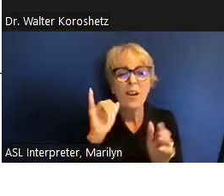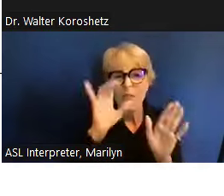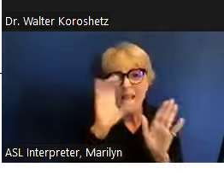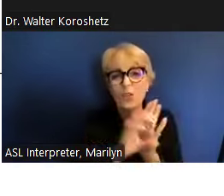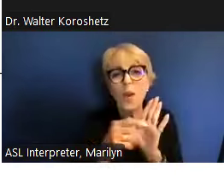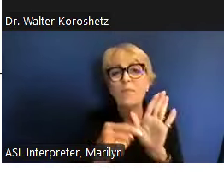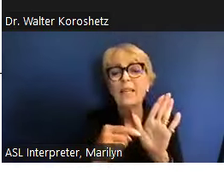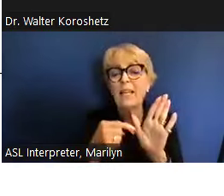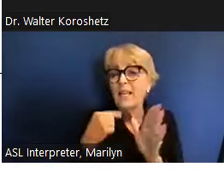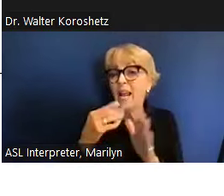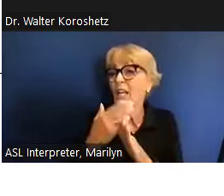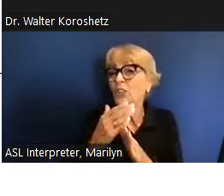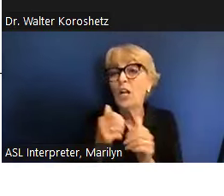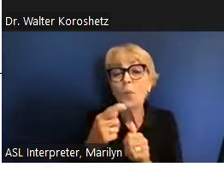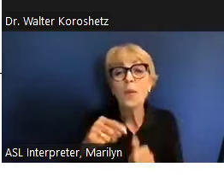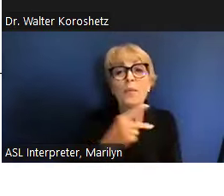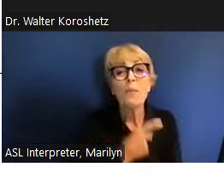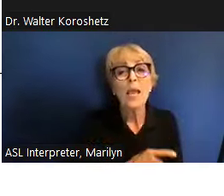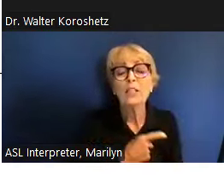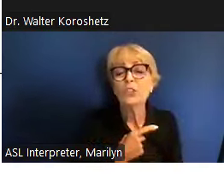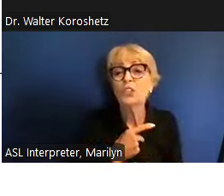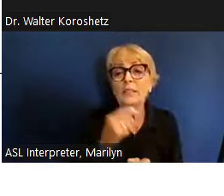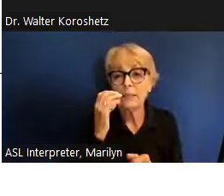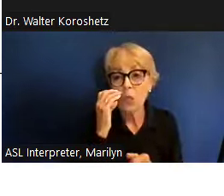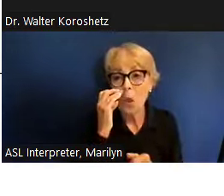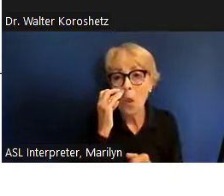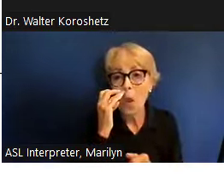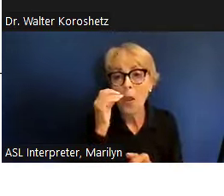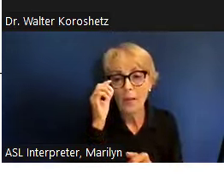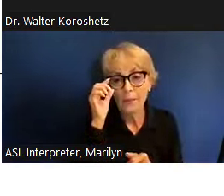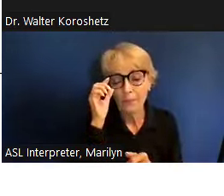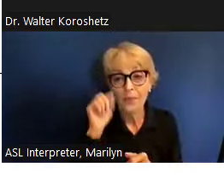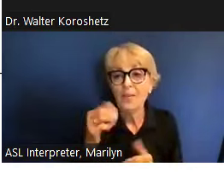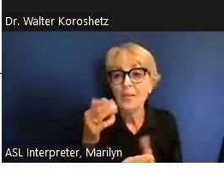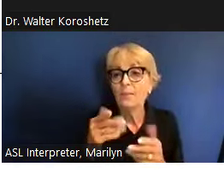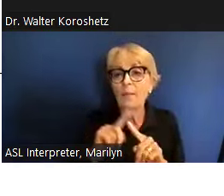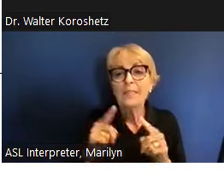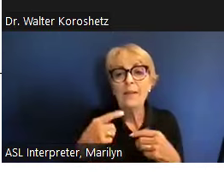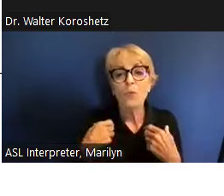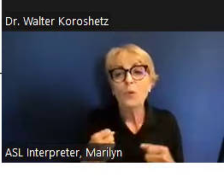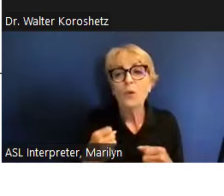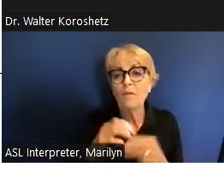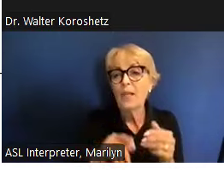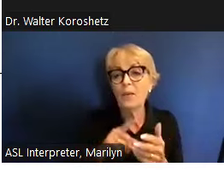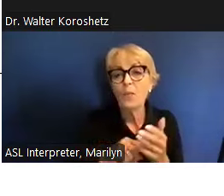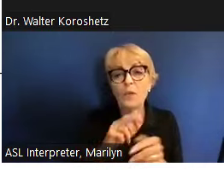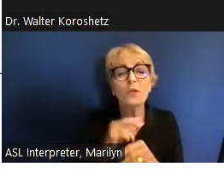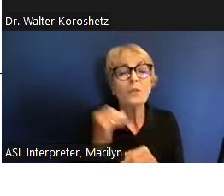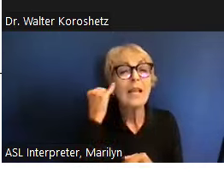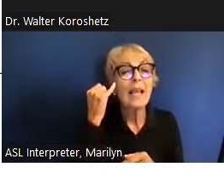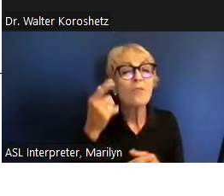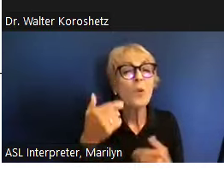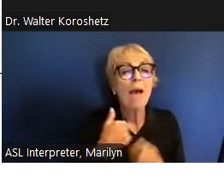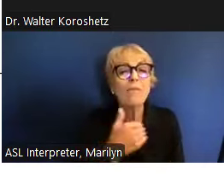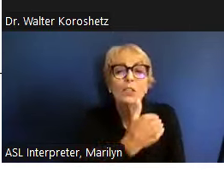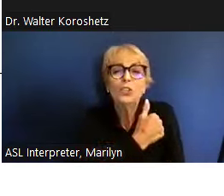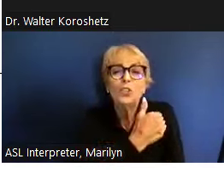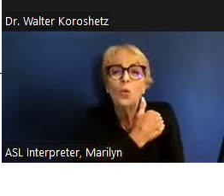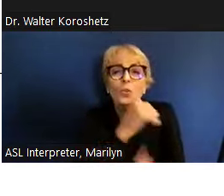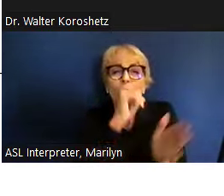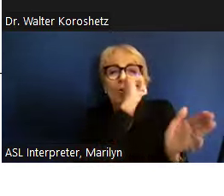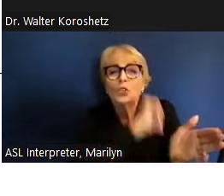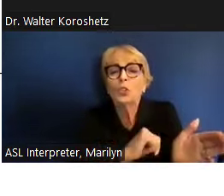with patients, that this might be a different type of recovery than what they're used to. If you have a shoulder surgery, for example, or some